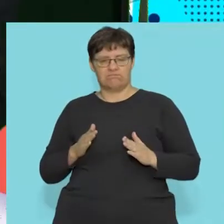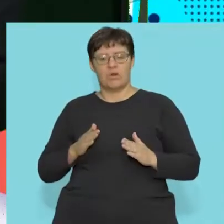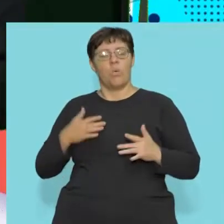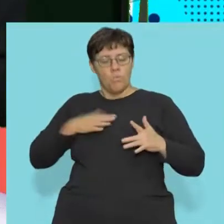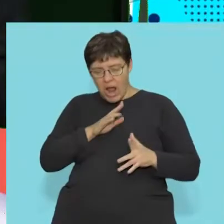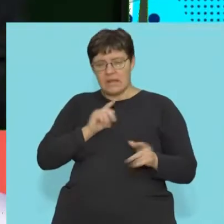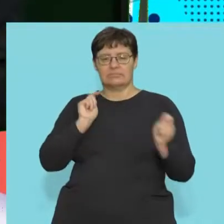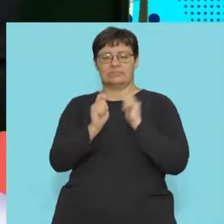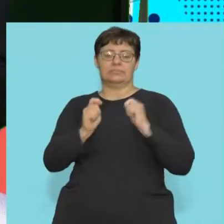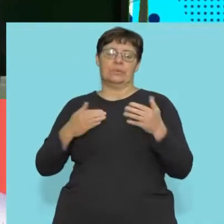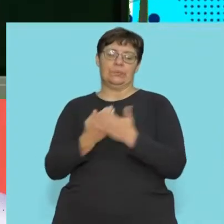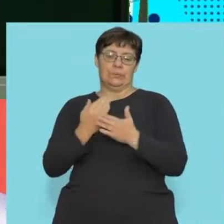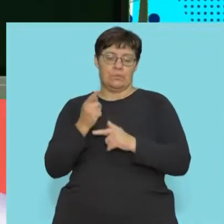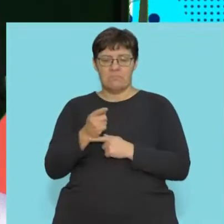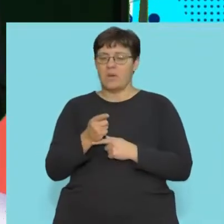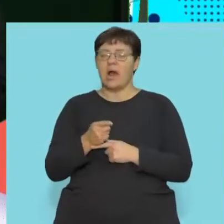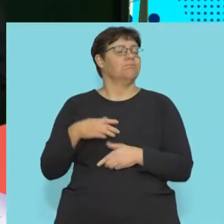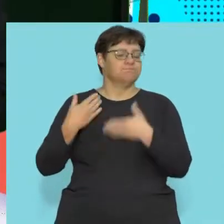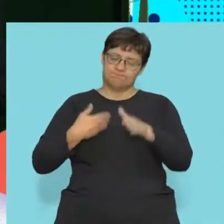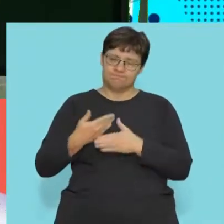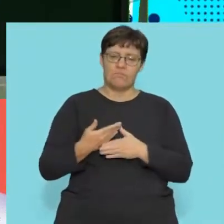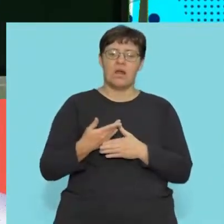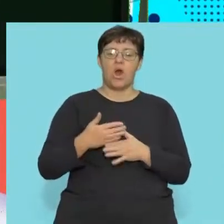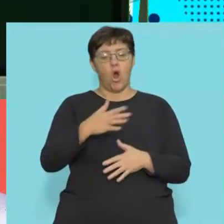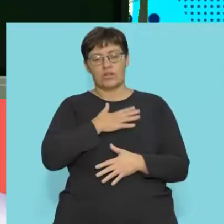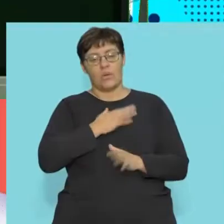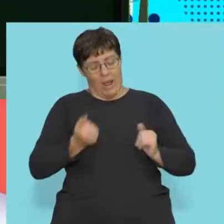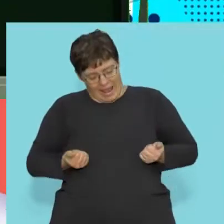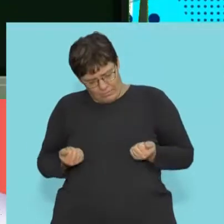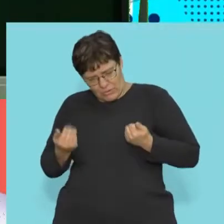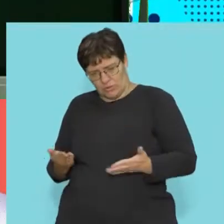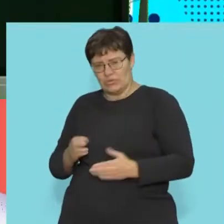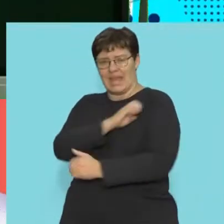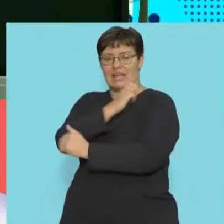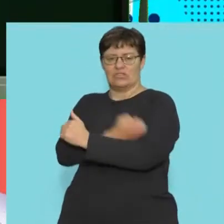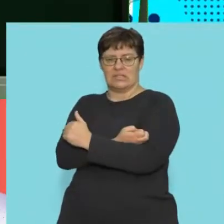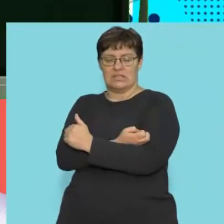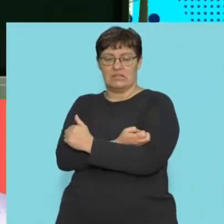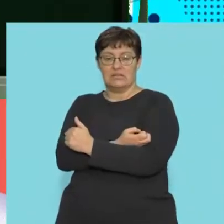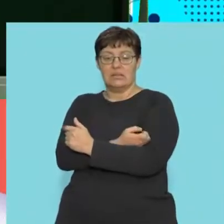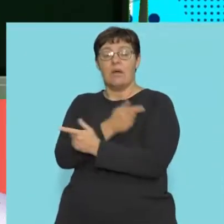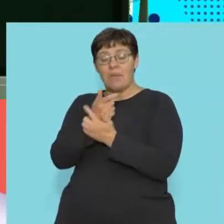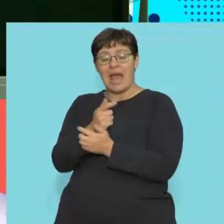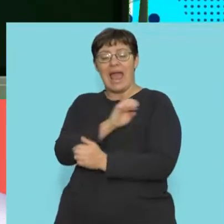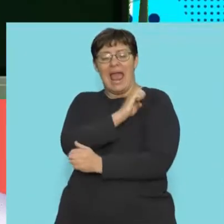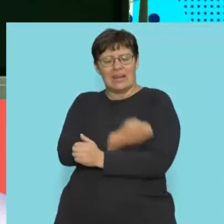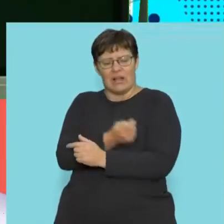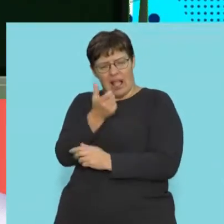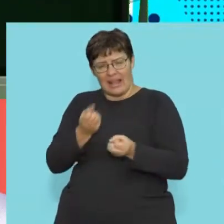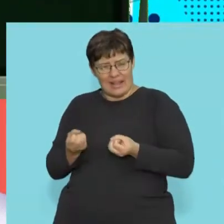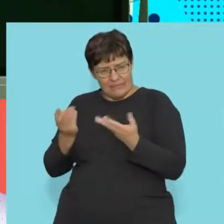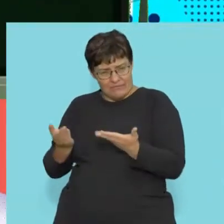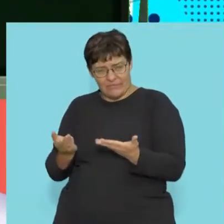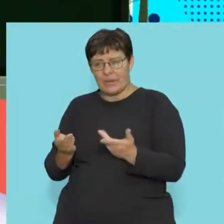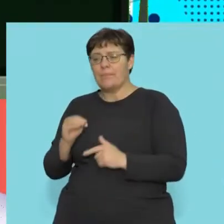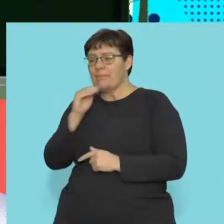out respiration in the absence of oxygen to produce energy. And hence, while producing some energy, it